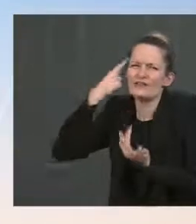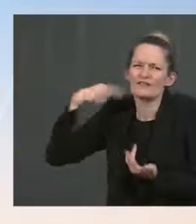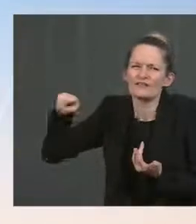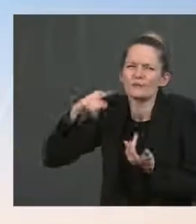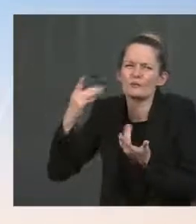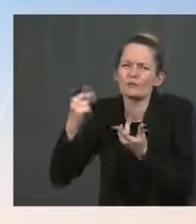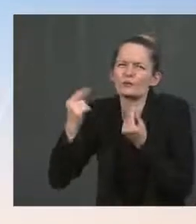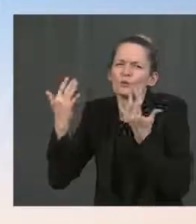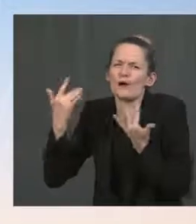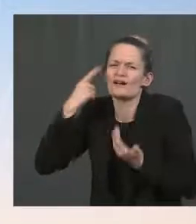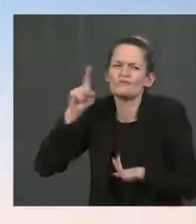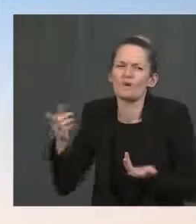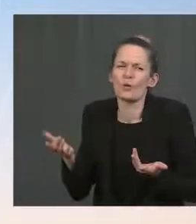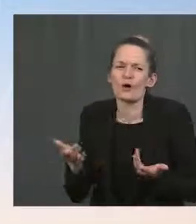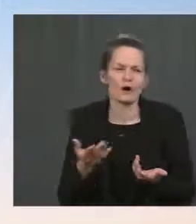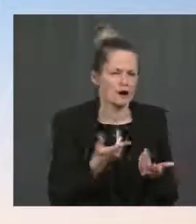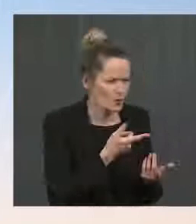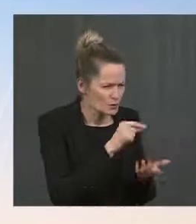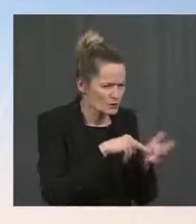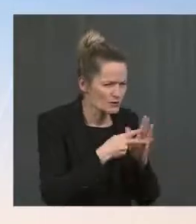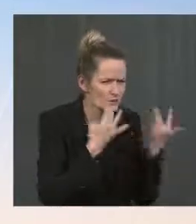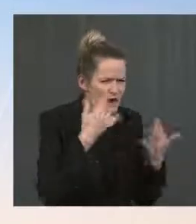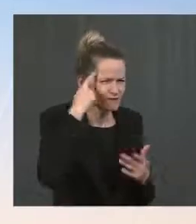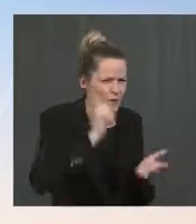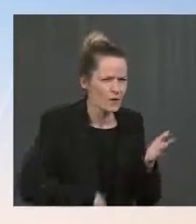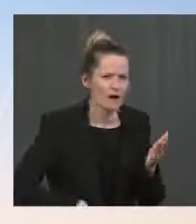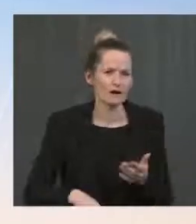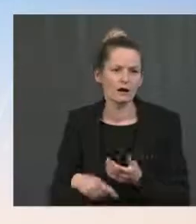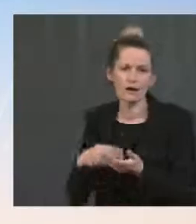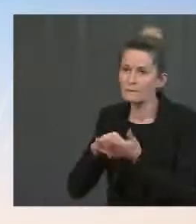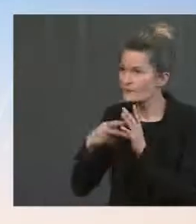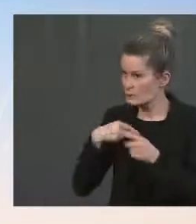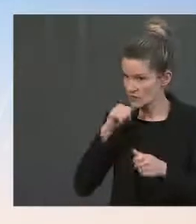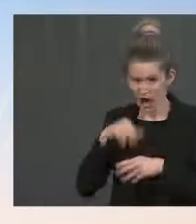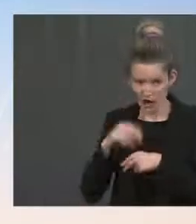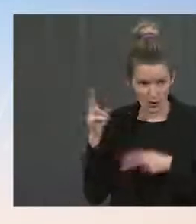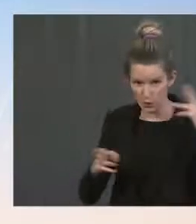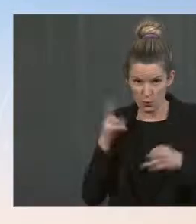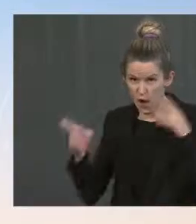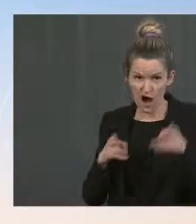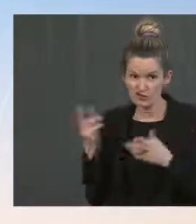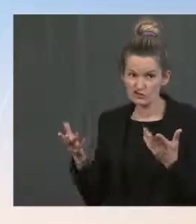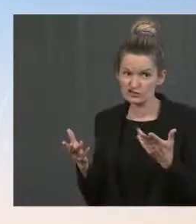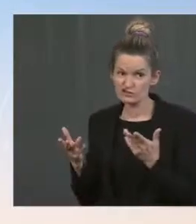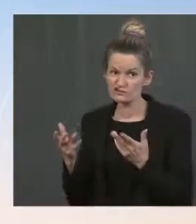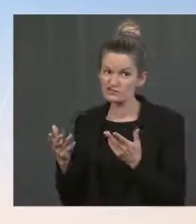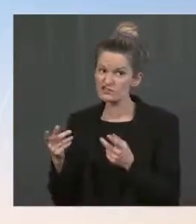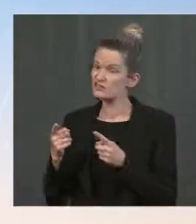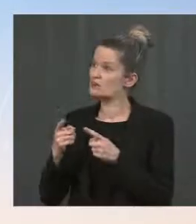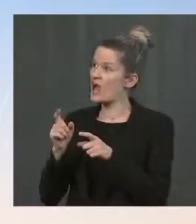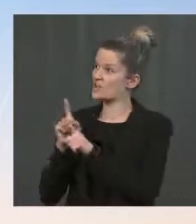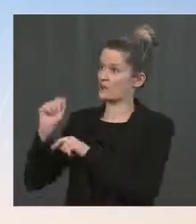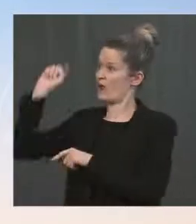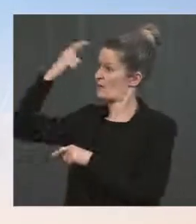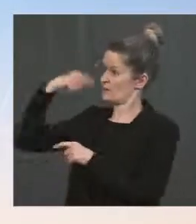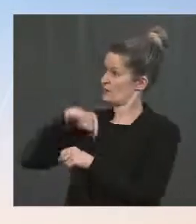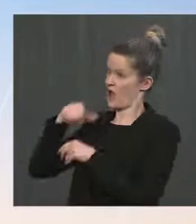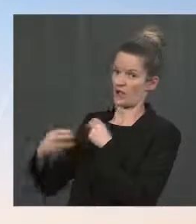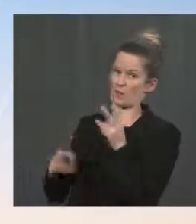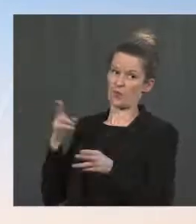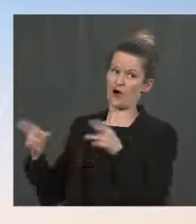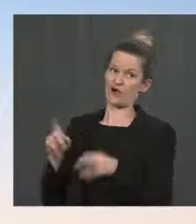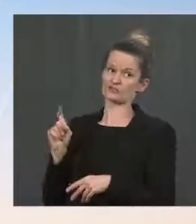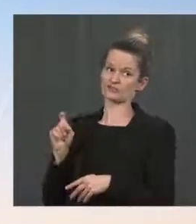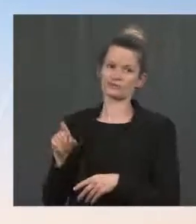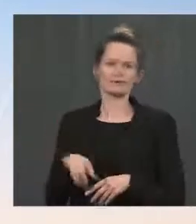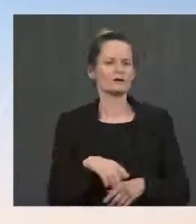Waiting for what? You're saying that we're not going to rush to recognition. That means that there could be recognition. As we've said many times, the international community